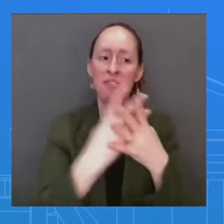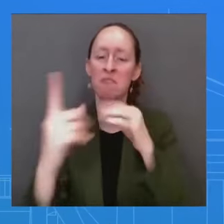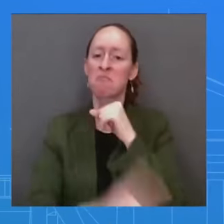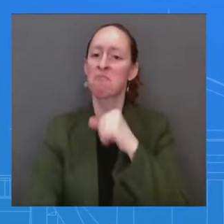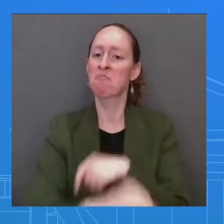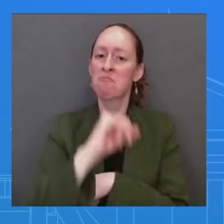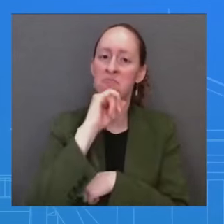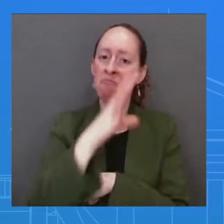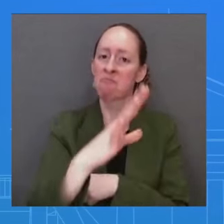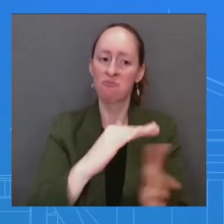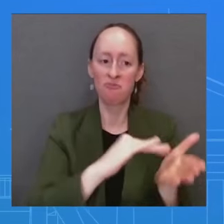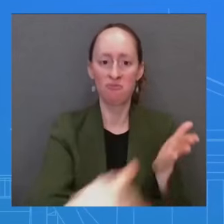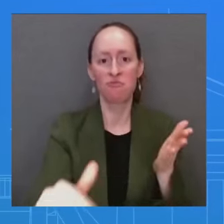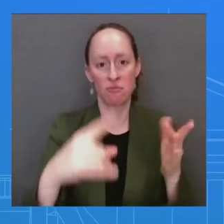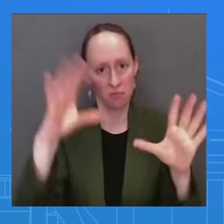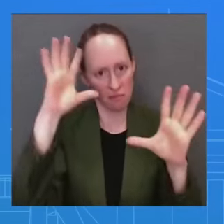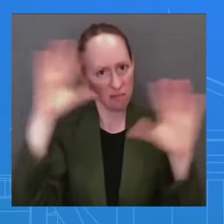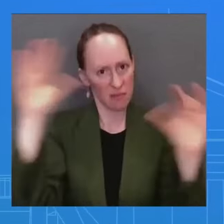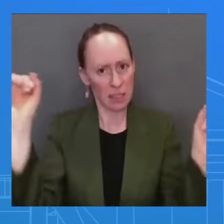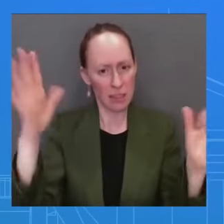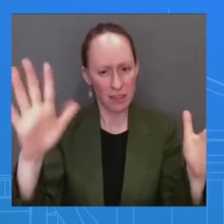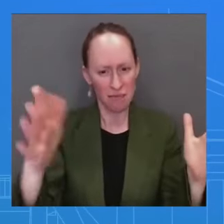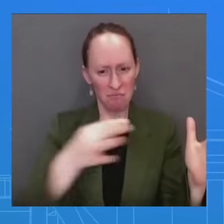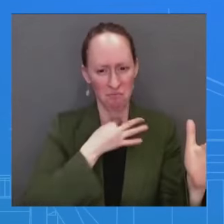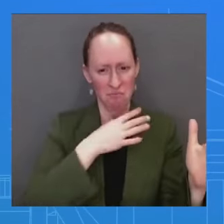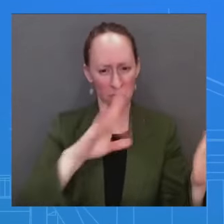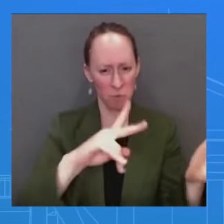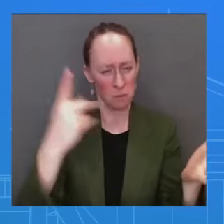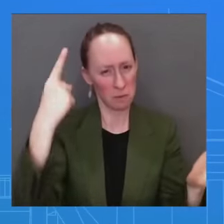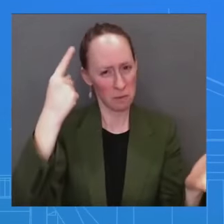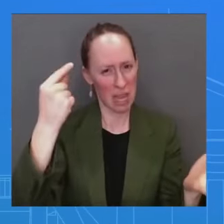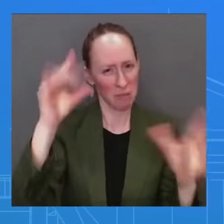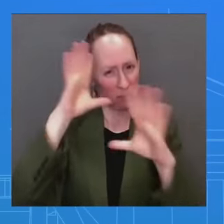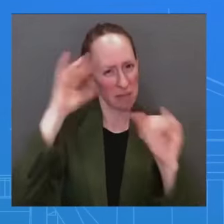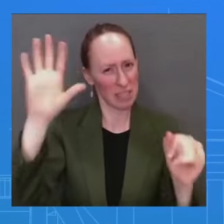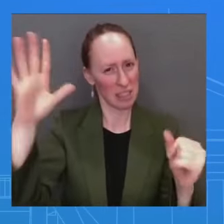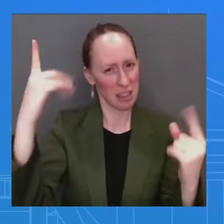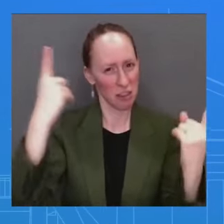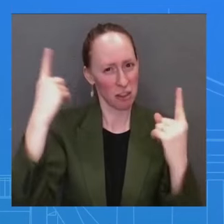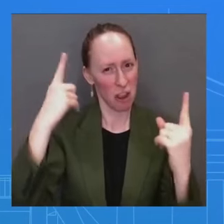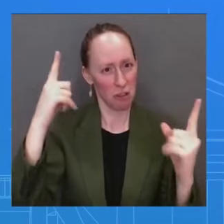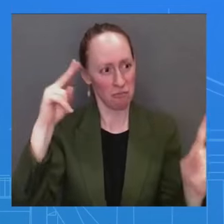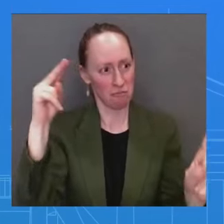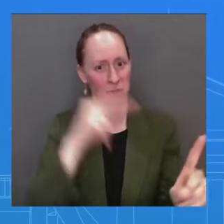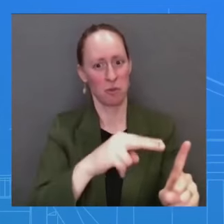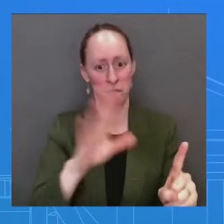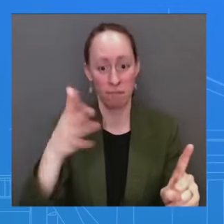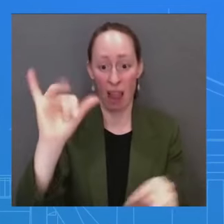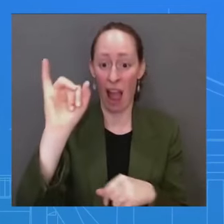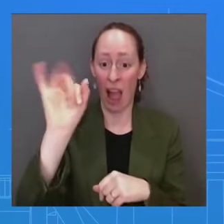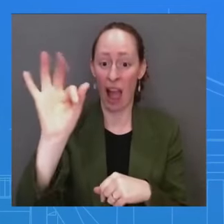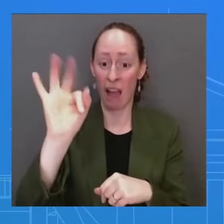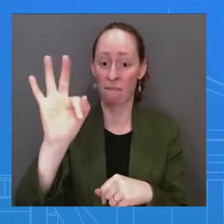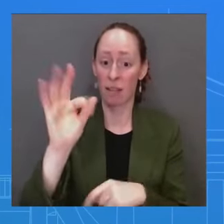about that? Because, for example, in a courtroom yesterday, a judge opined that a president might be able to